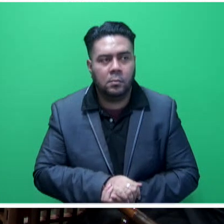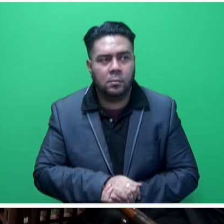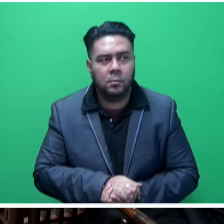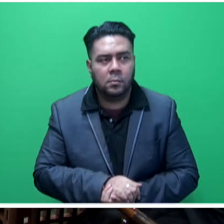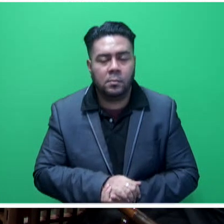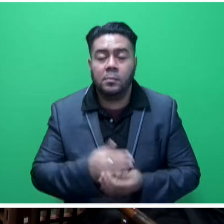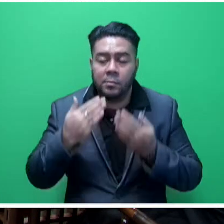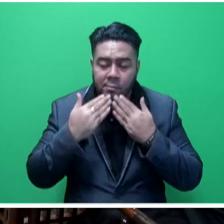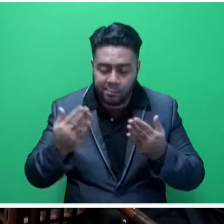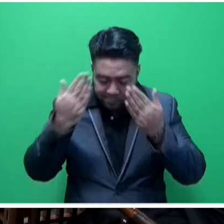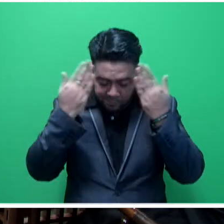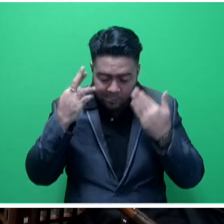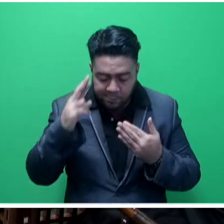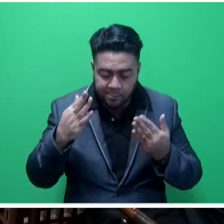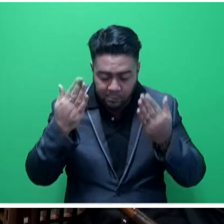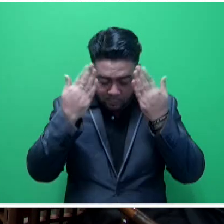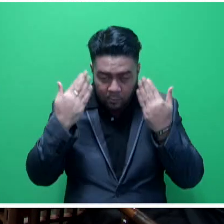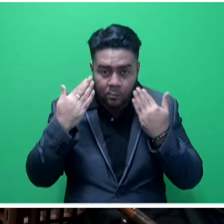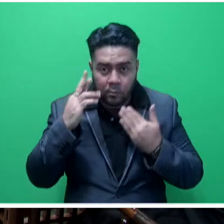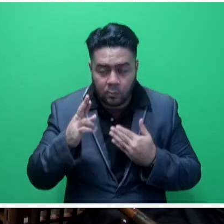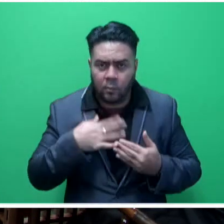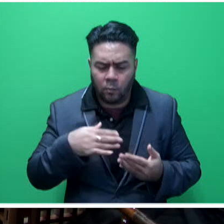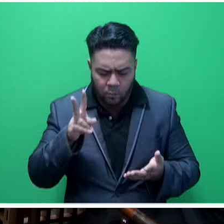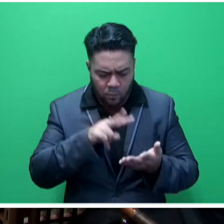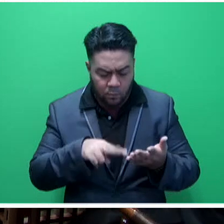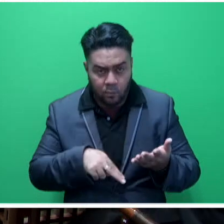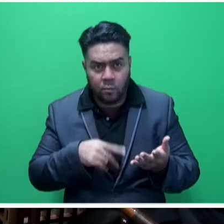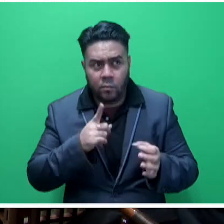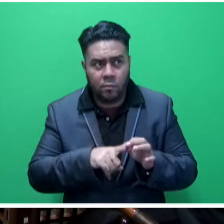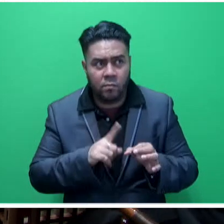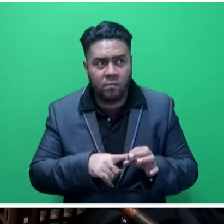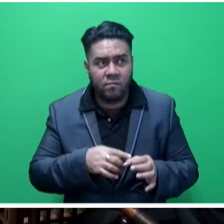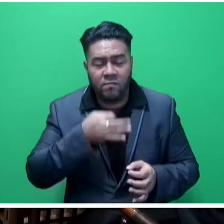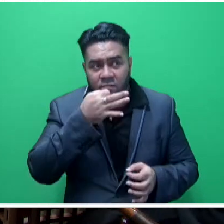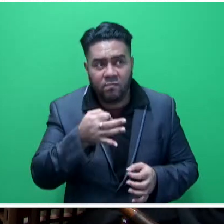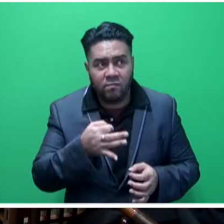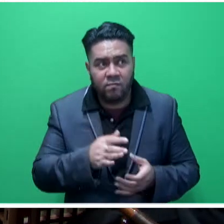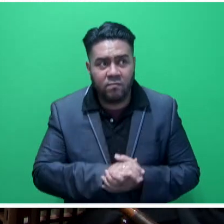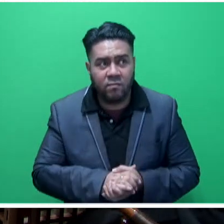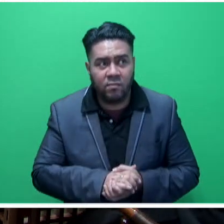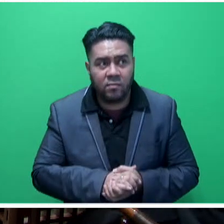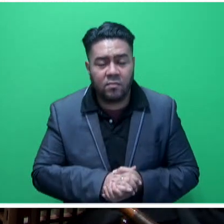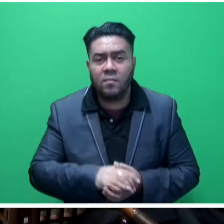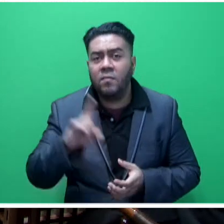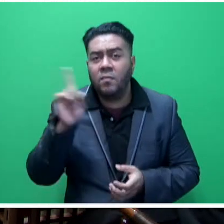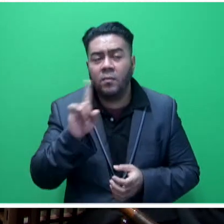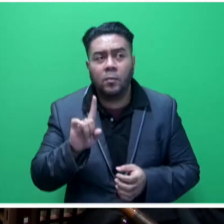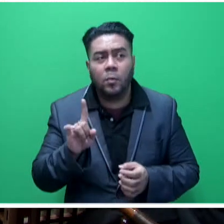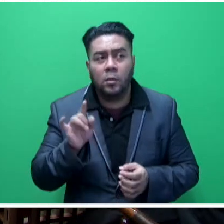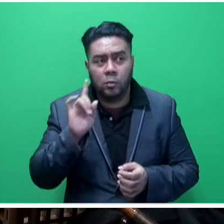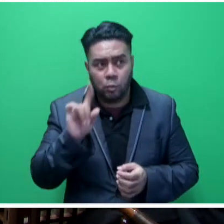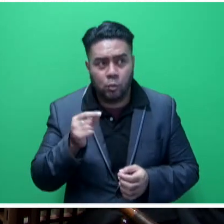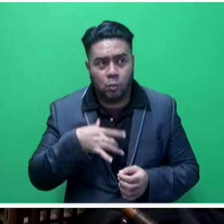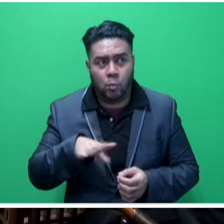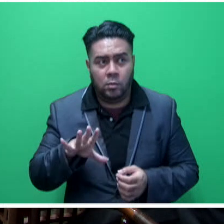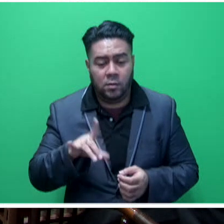Thank you, Mr. Speaker, sir. Mr. Speaker, sir, I did, when I looked at this question, I did ask Honourable Lavera yesterday what specifically did he want, because if you look